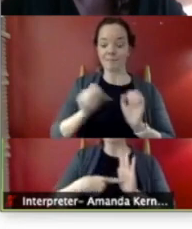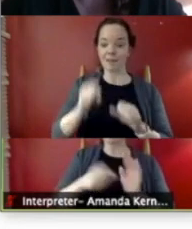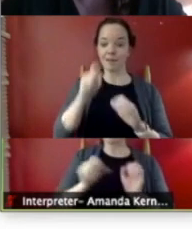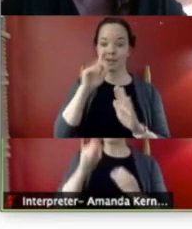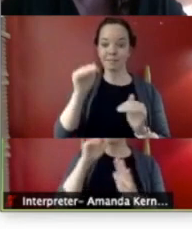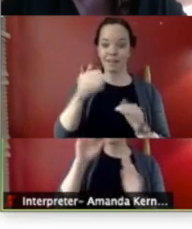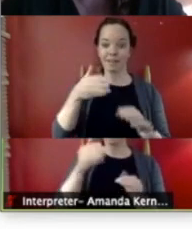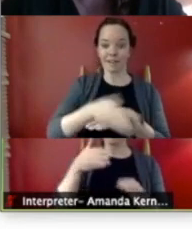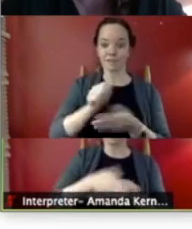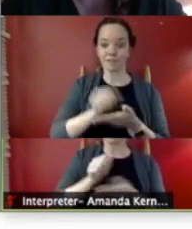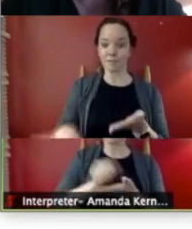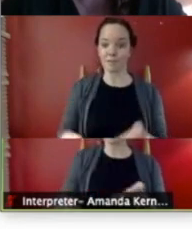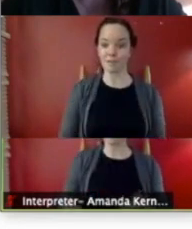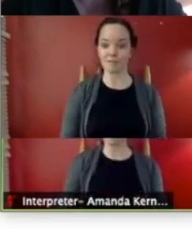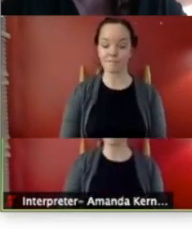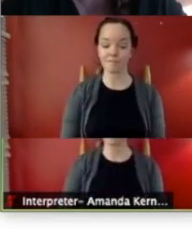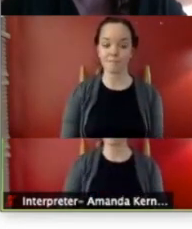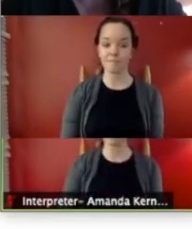slide.